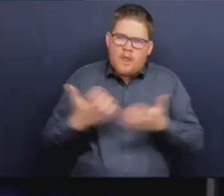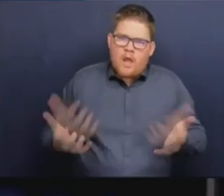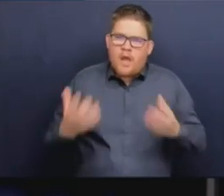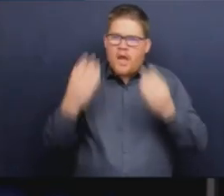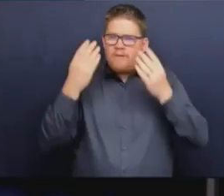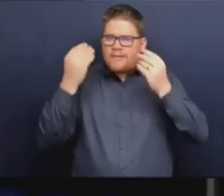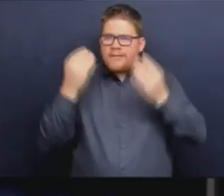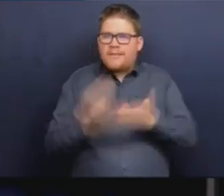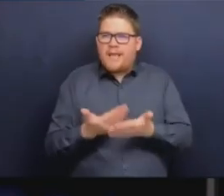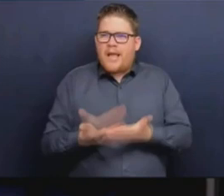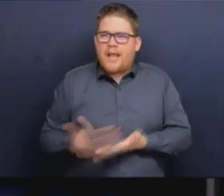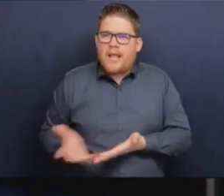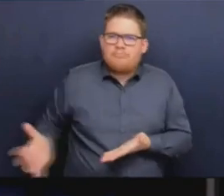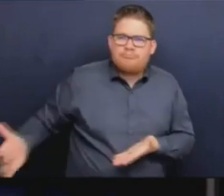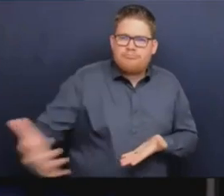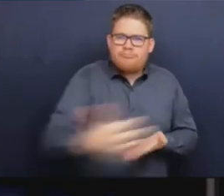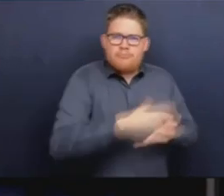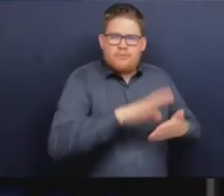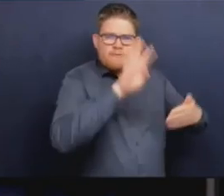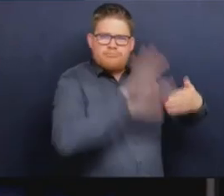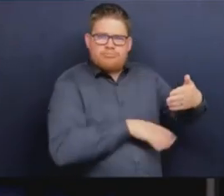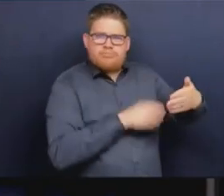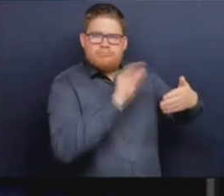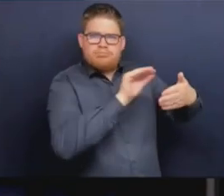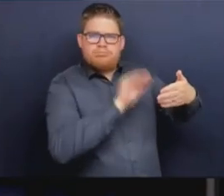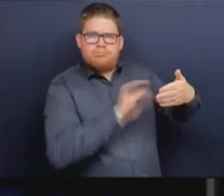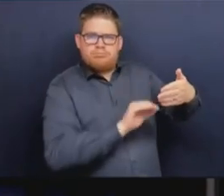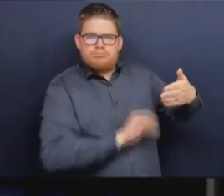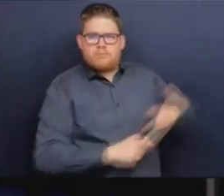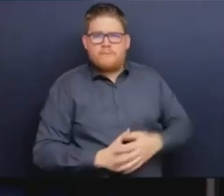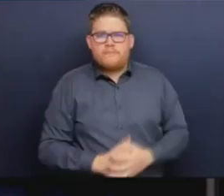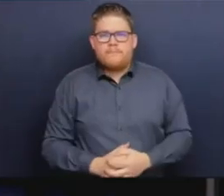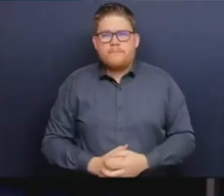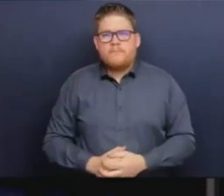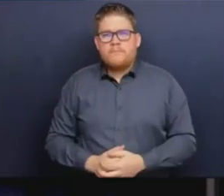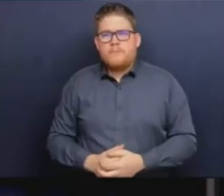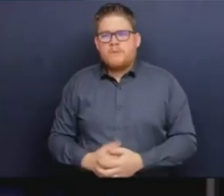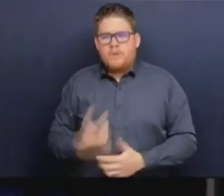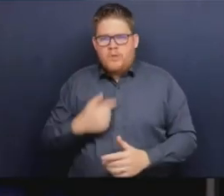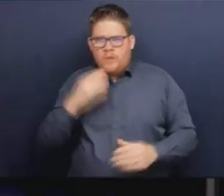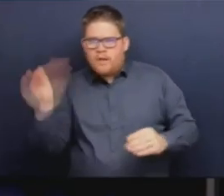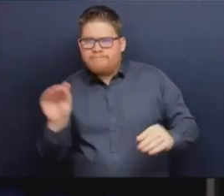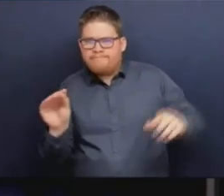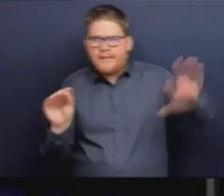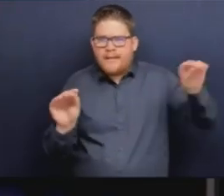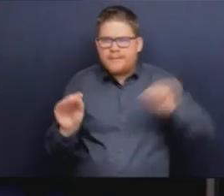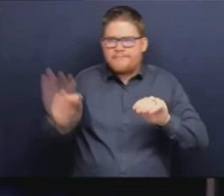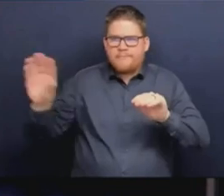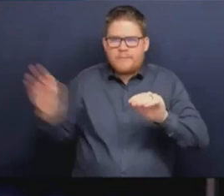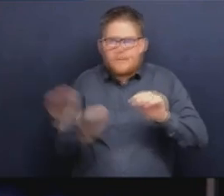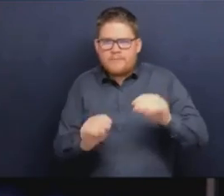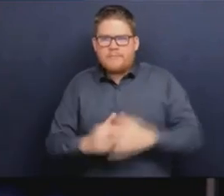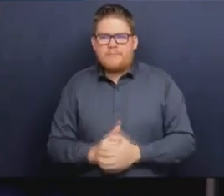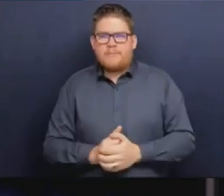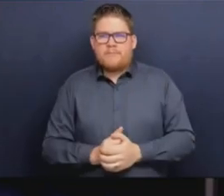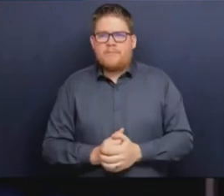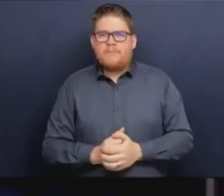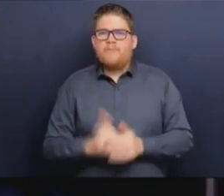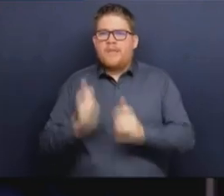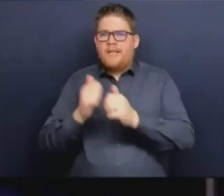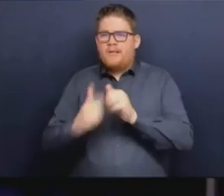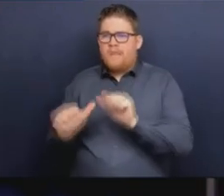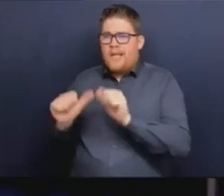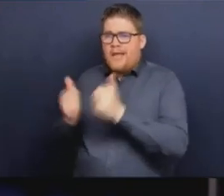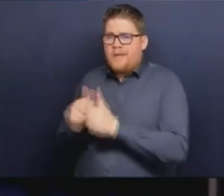we have, just combining the data with the race variables and then putting into the core agencies, that those can be